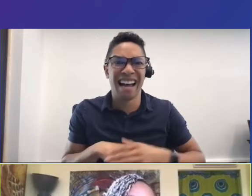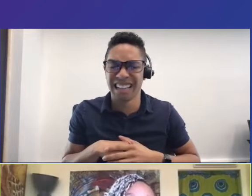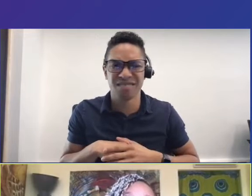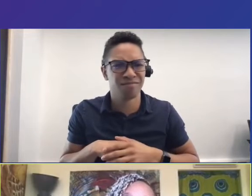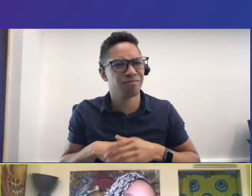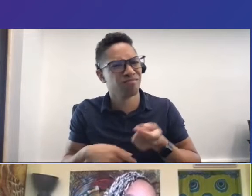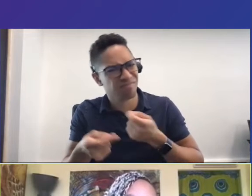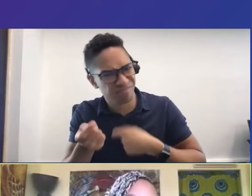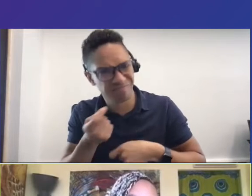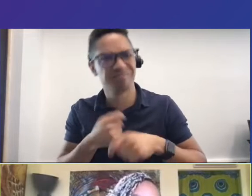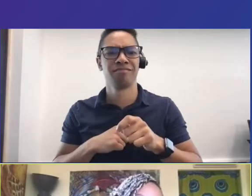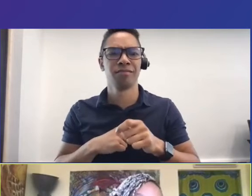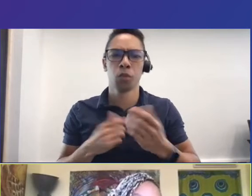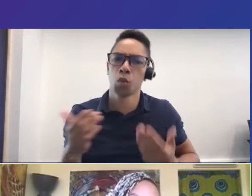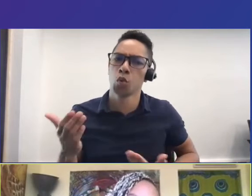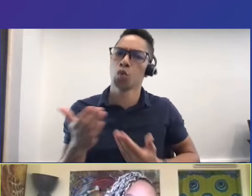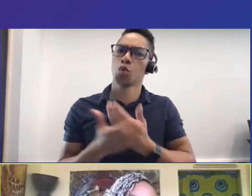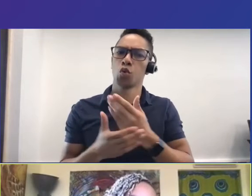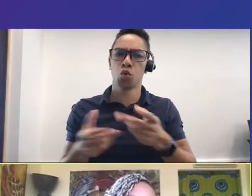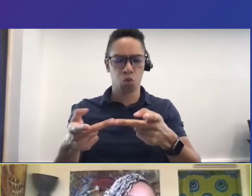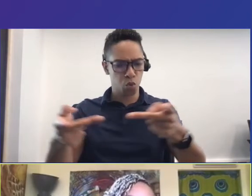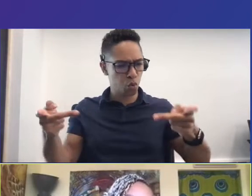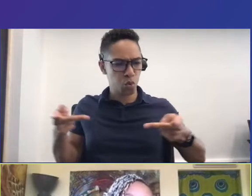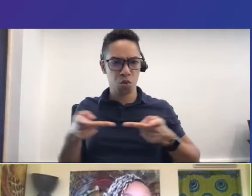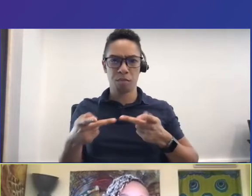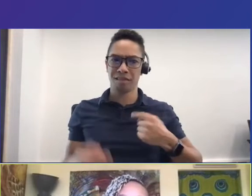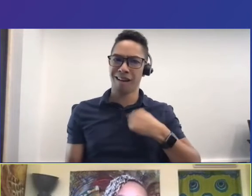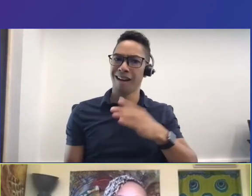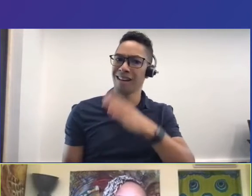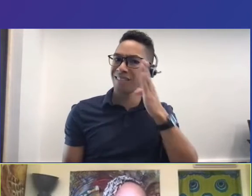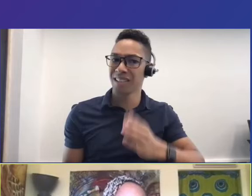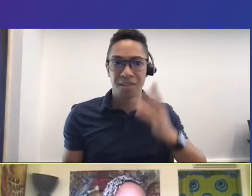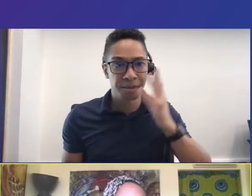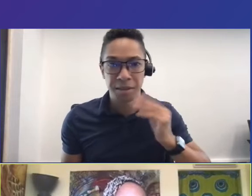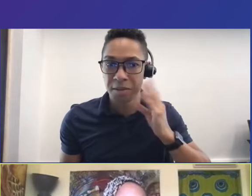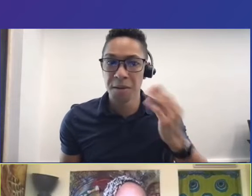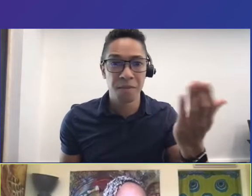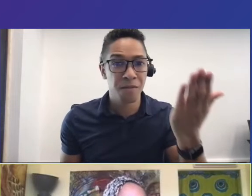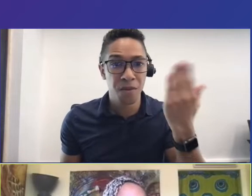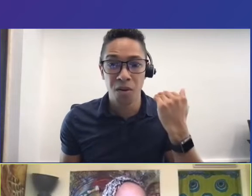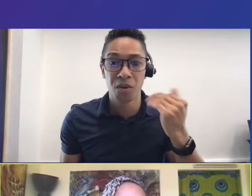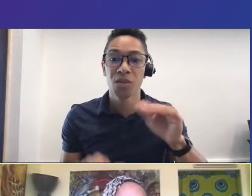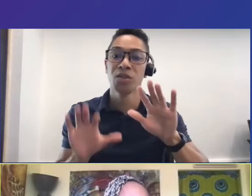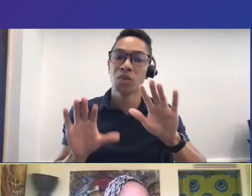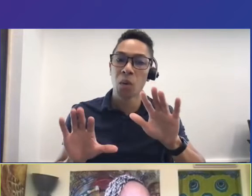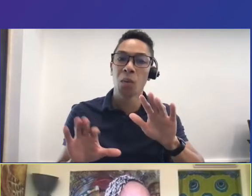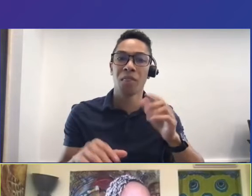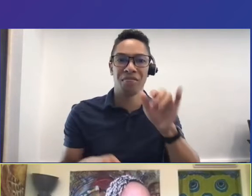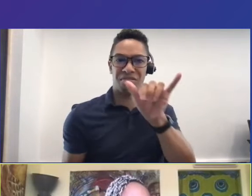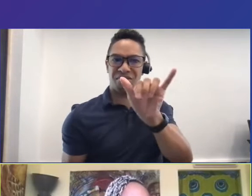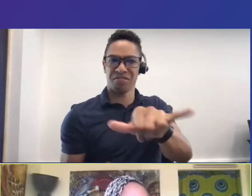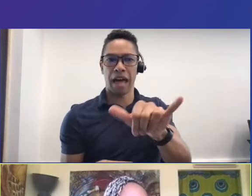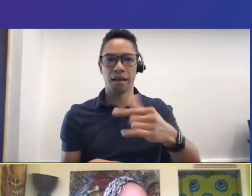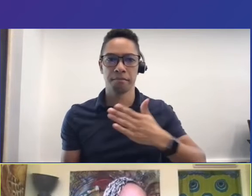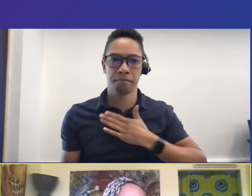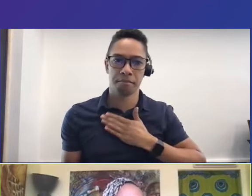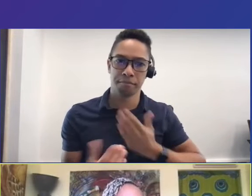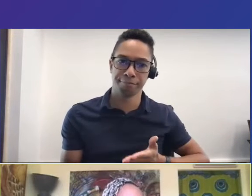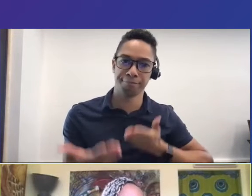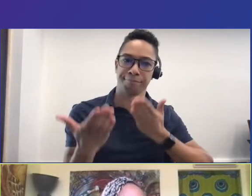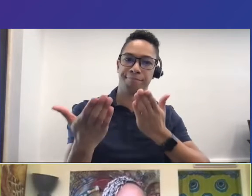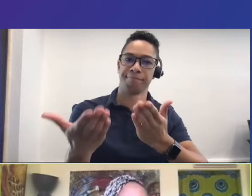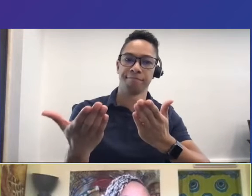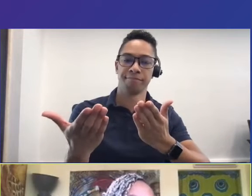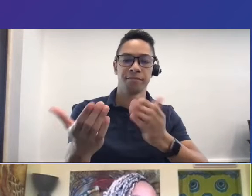newness that I've never been. I'm in a place I've never been before. And so I think that's what I have to offer,